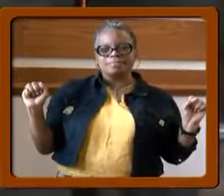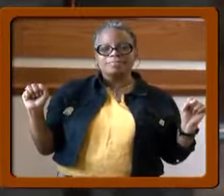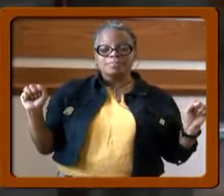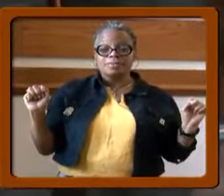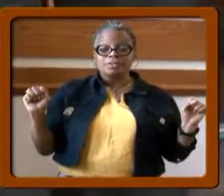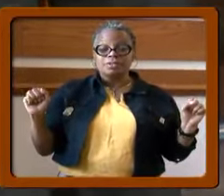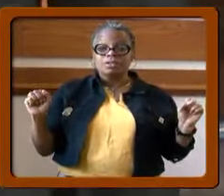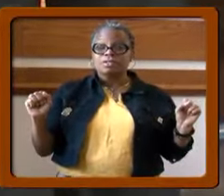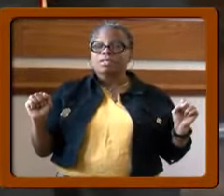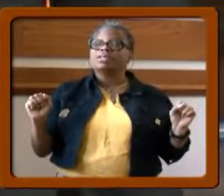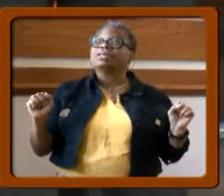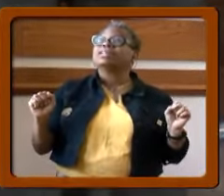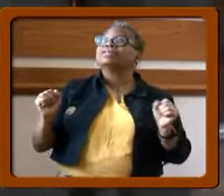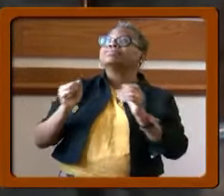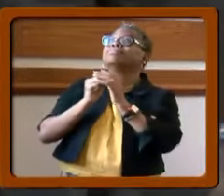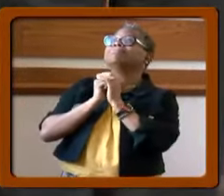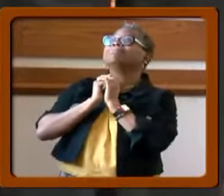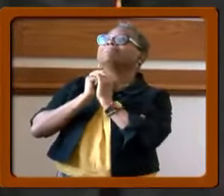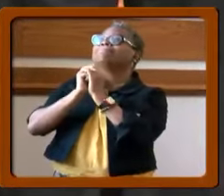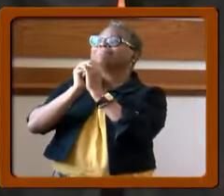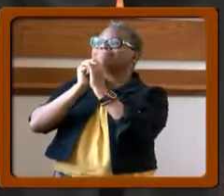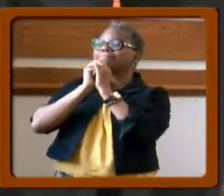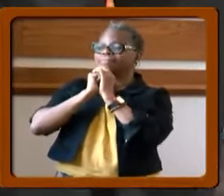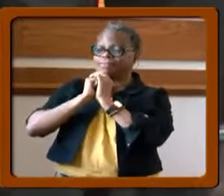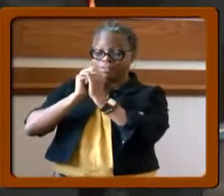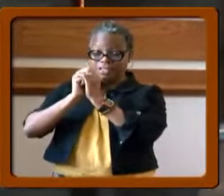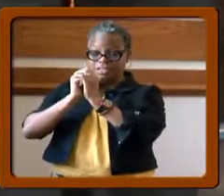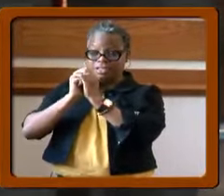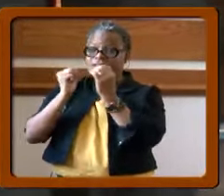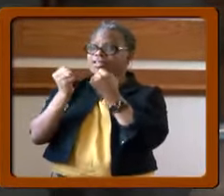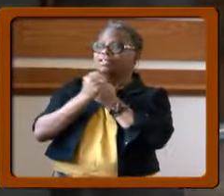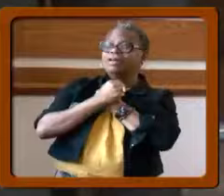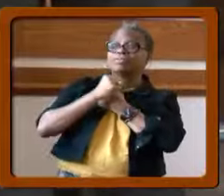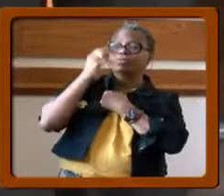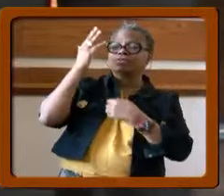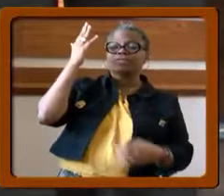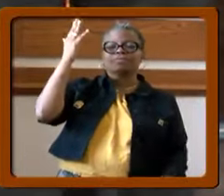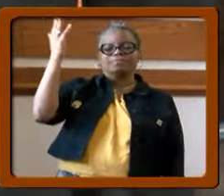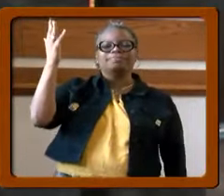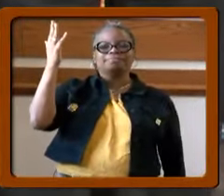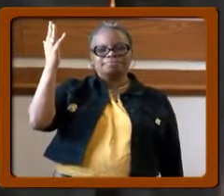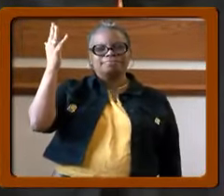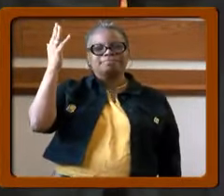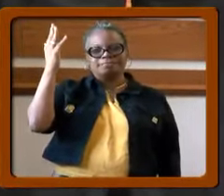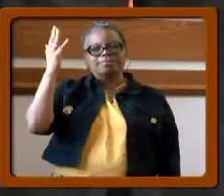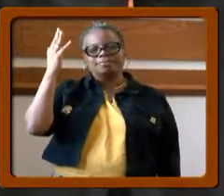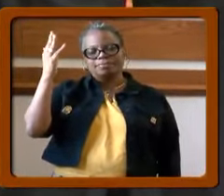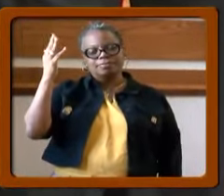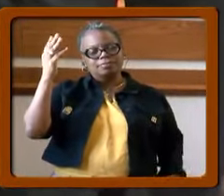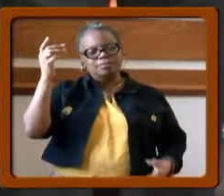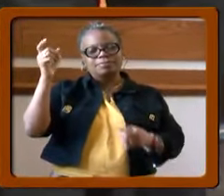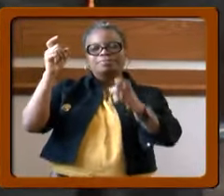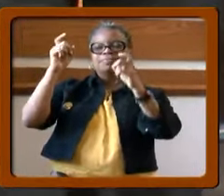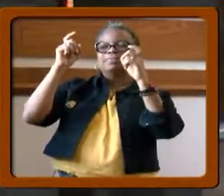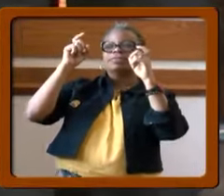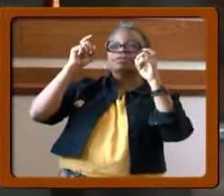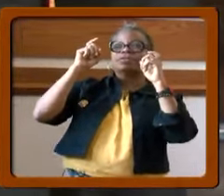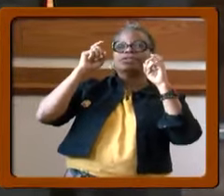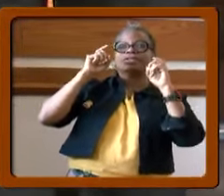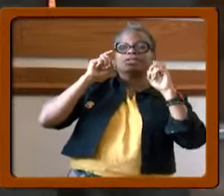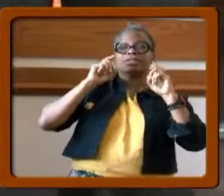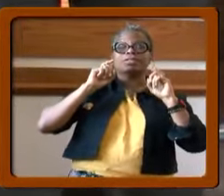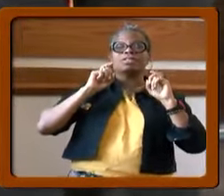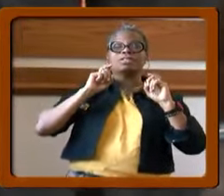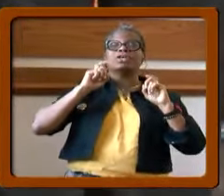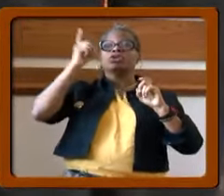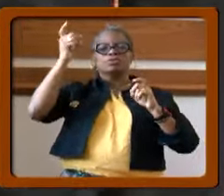And everything we need to supply, you've got this in